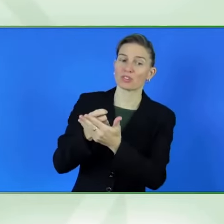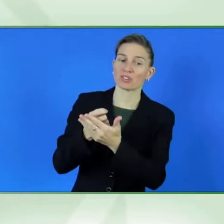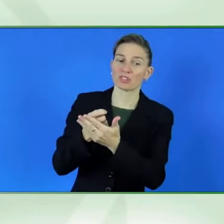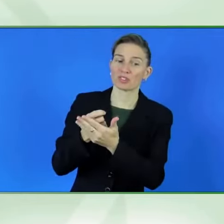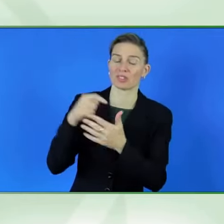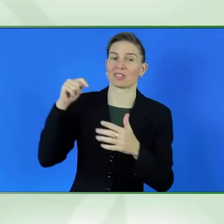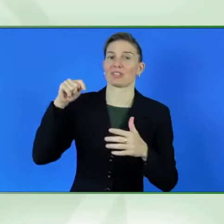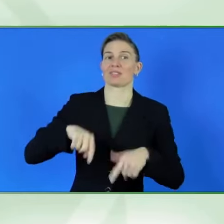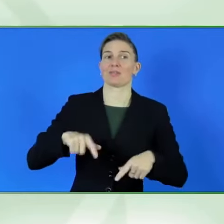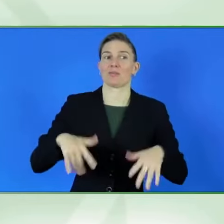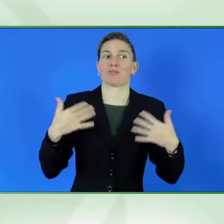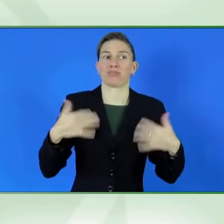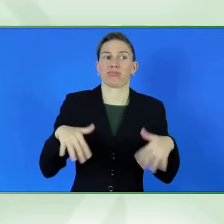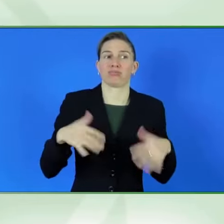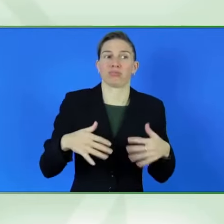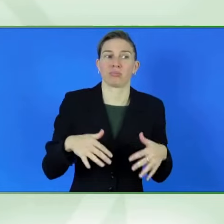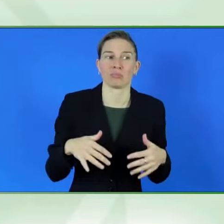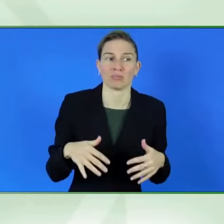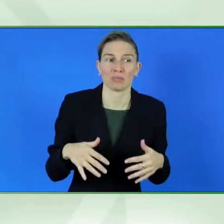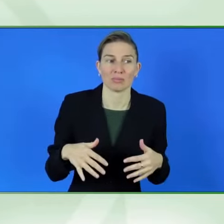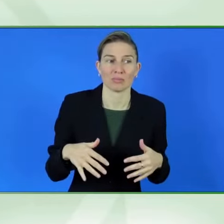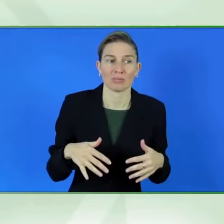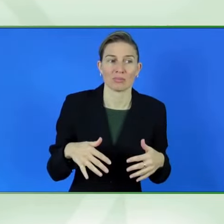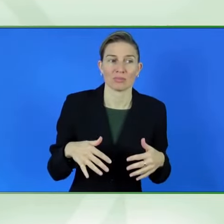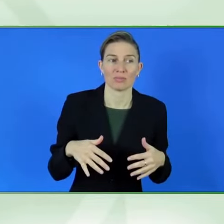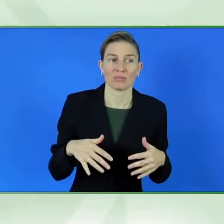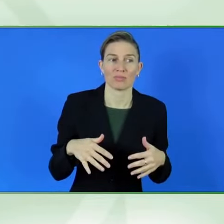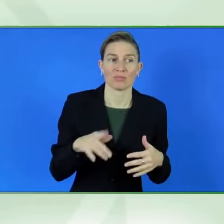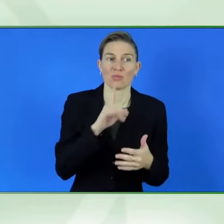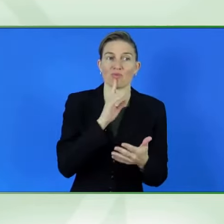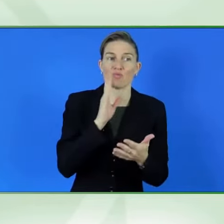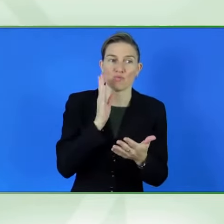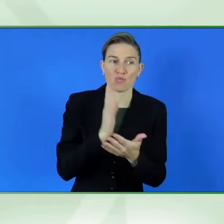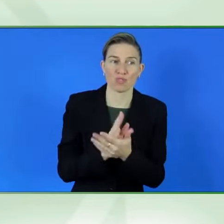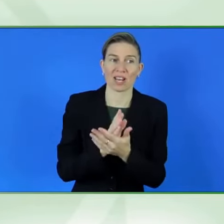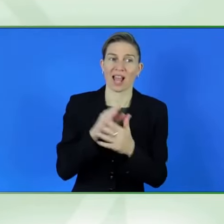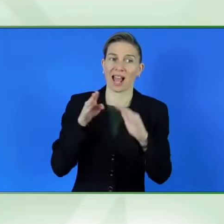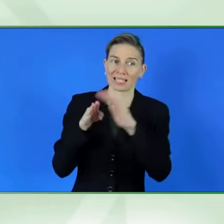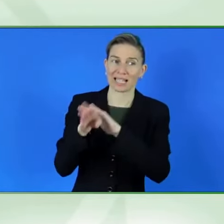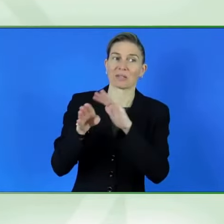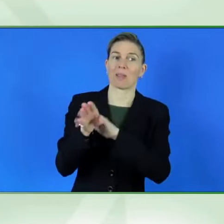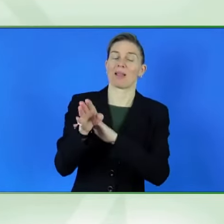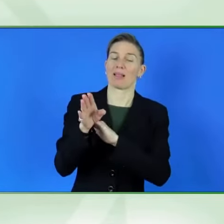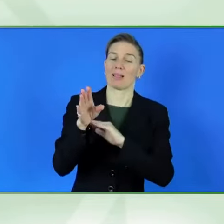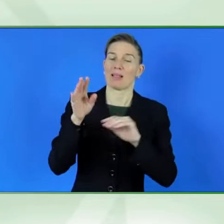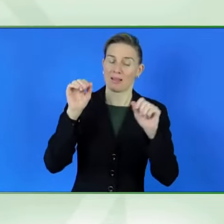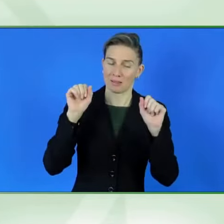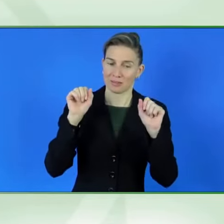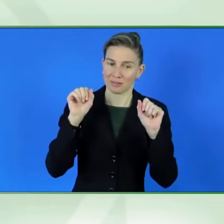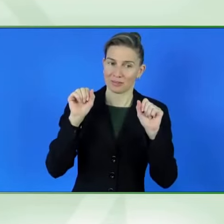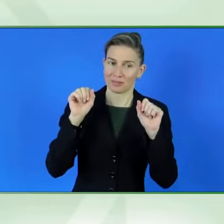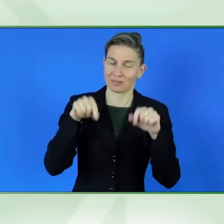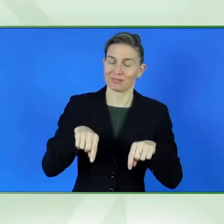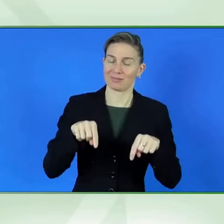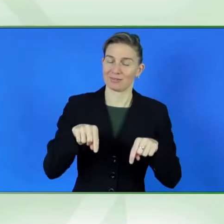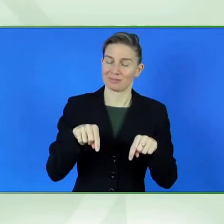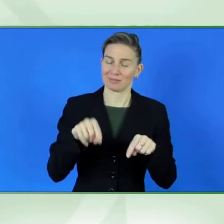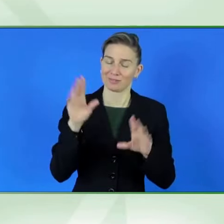and reachable, therefore accessible place. Thank you. Thank you, everybody.